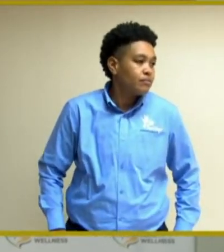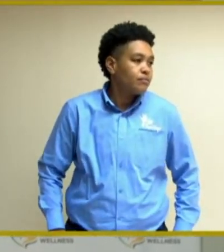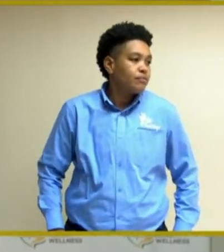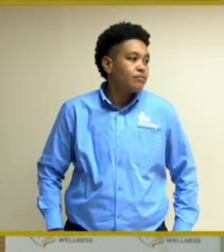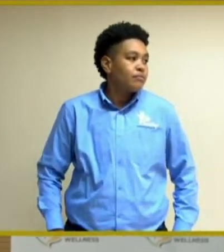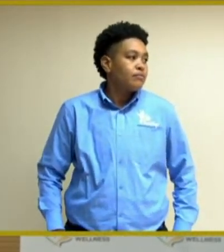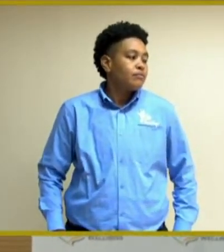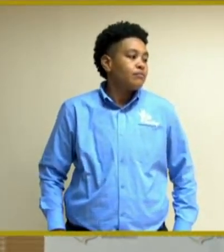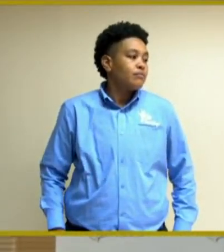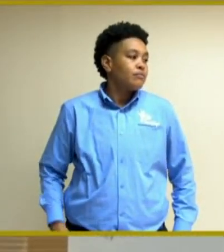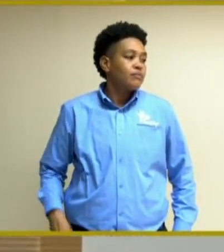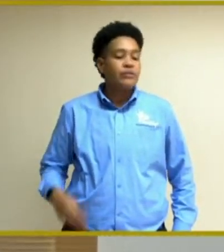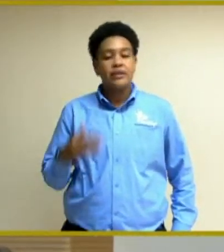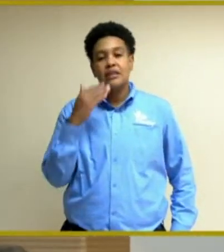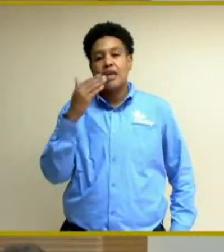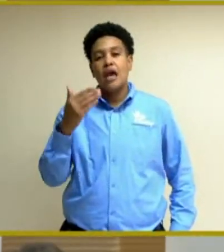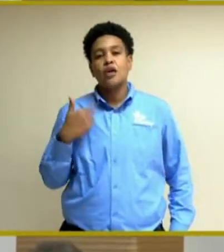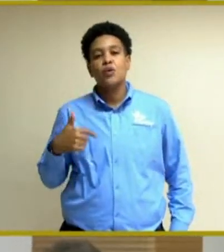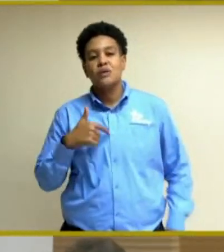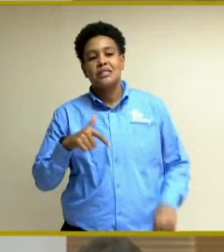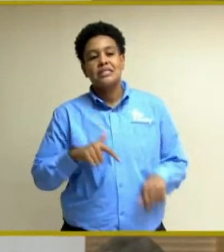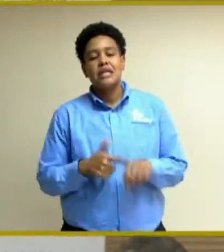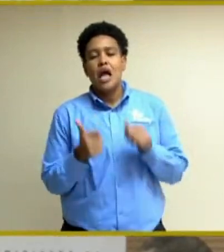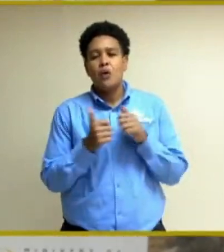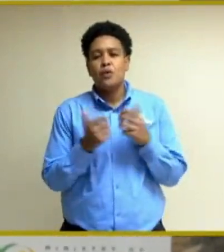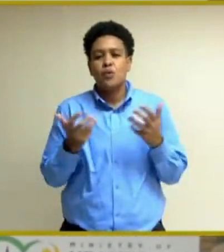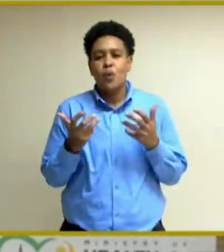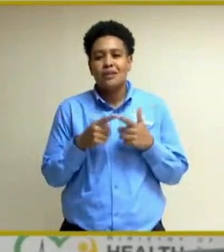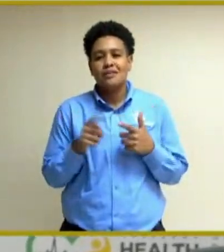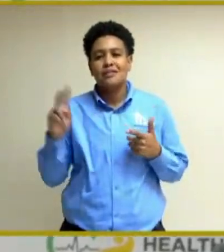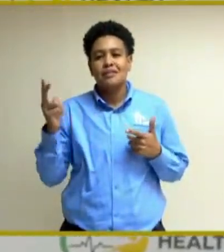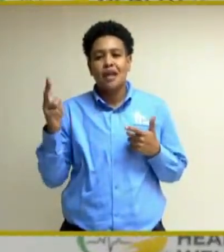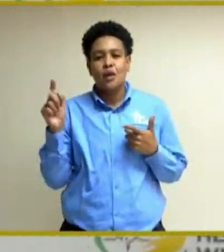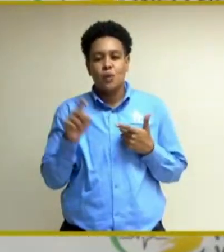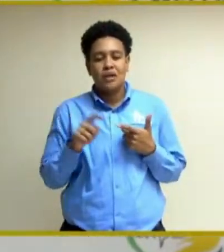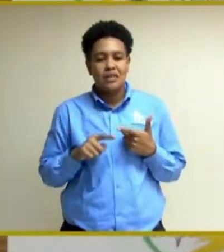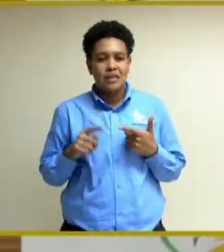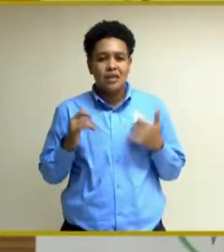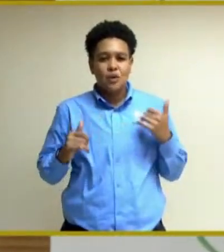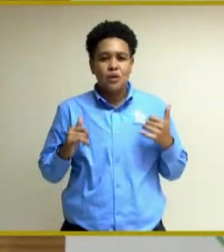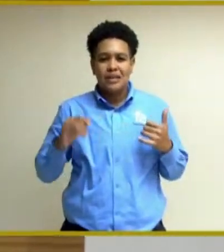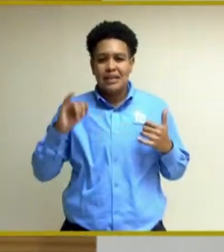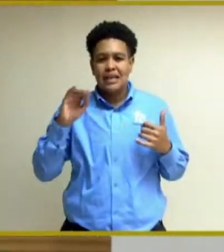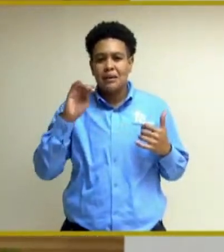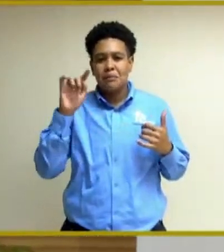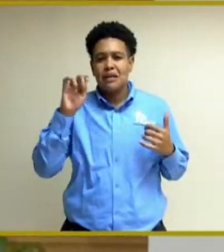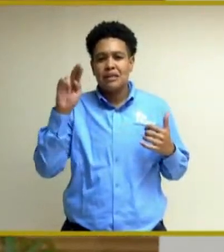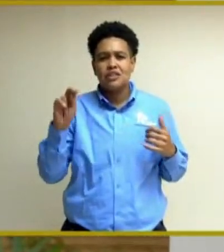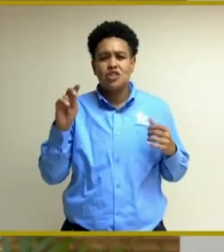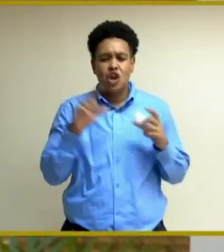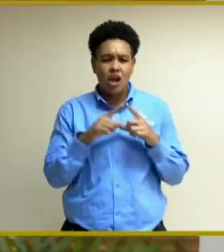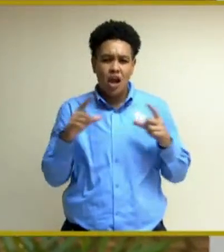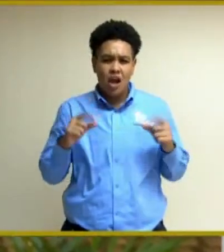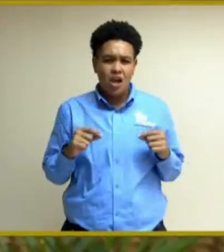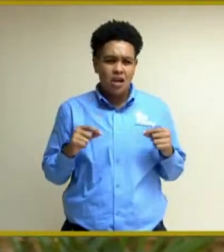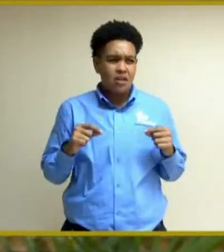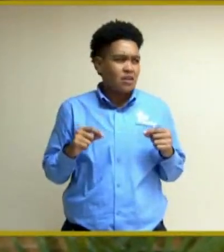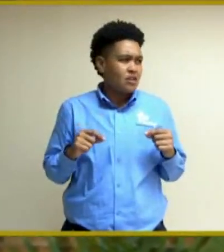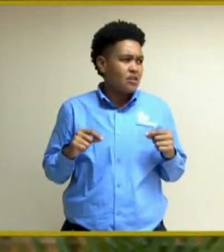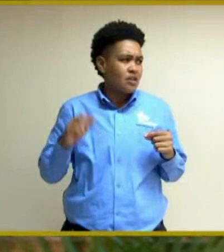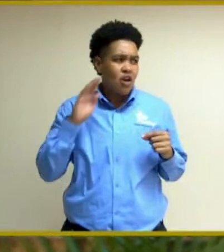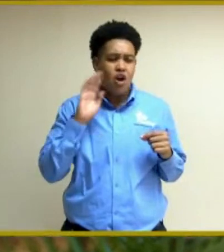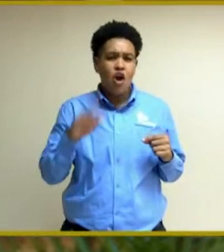Thank you very much. Let us start with the second question, which is the immunization card. So